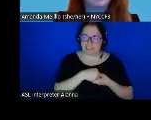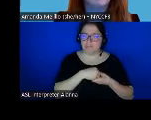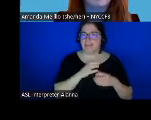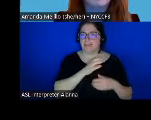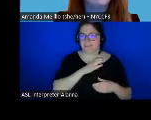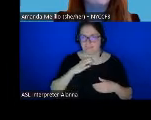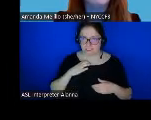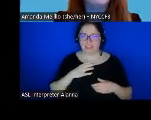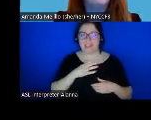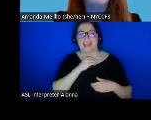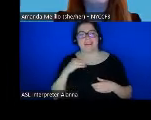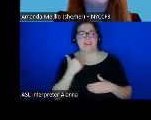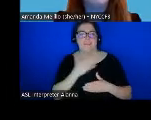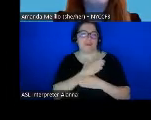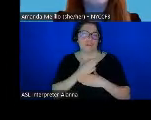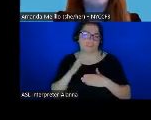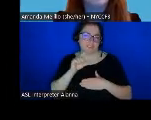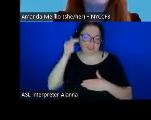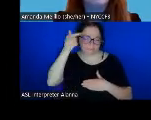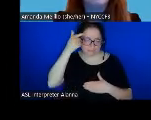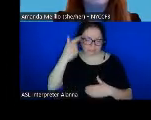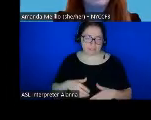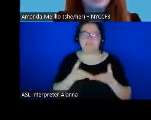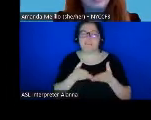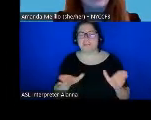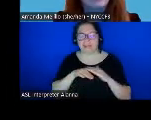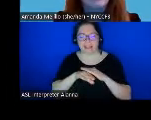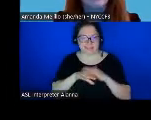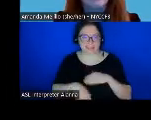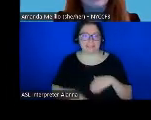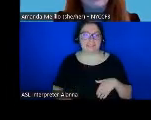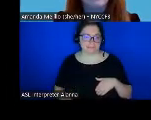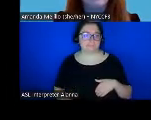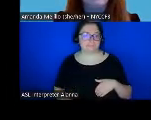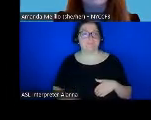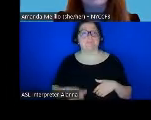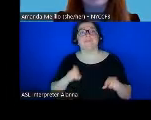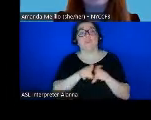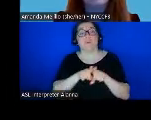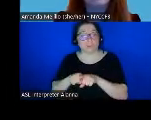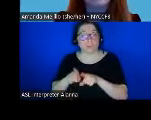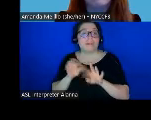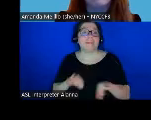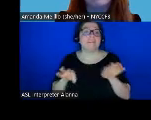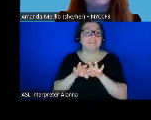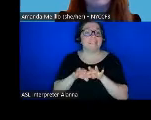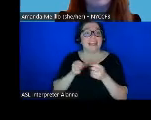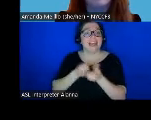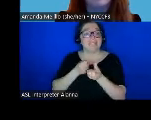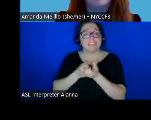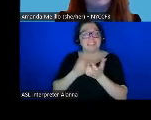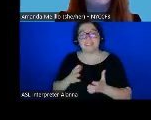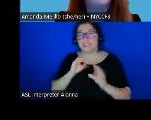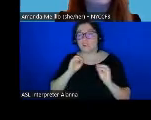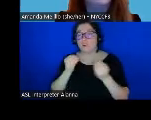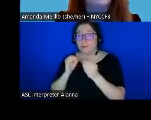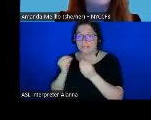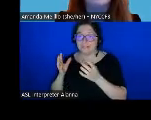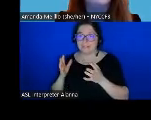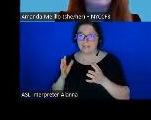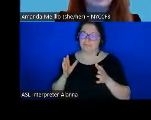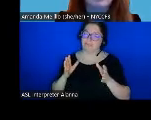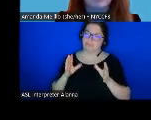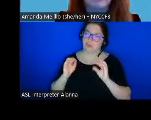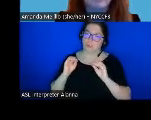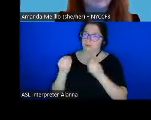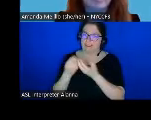partners in government um we've also been coordinating with key advocates and organizers and reaching out to the our city our vote coalition that